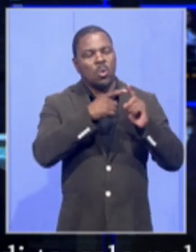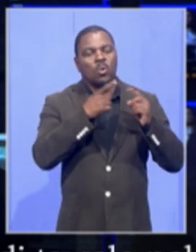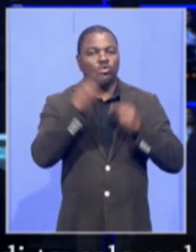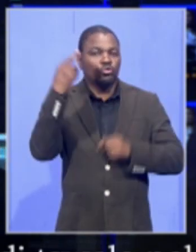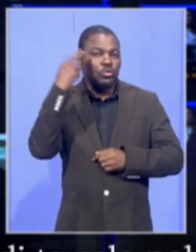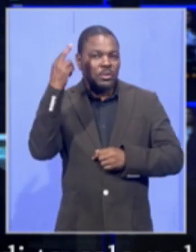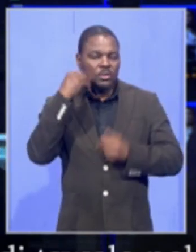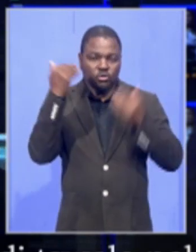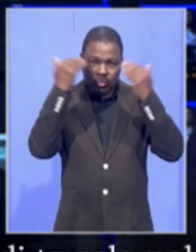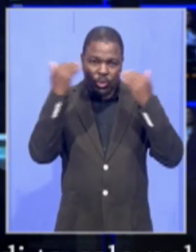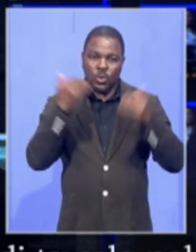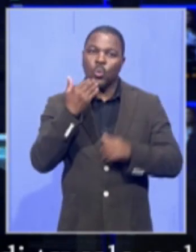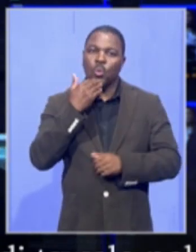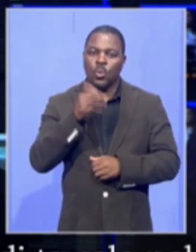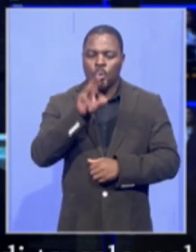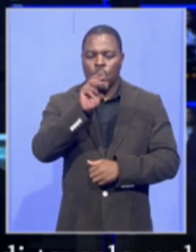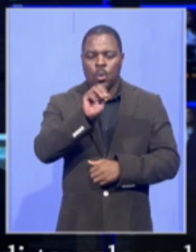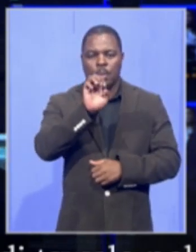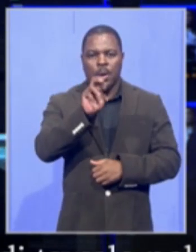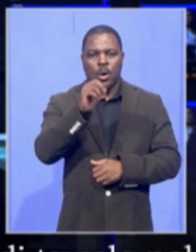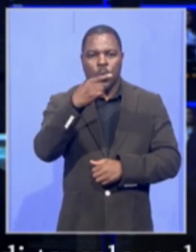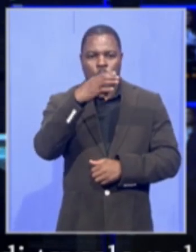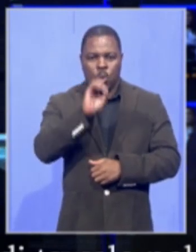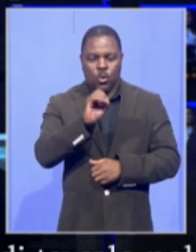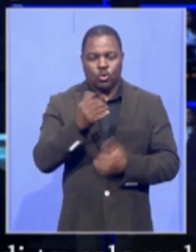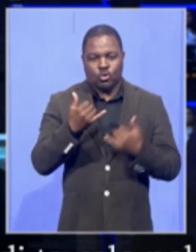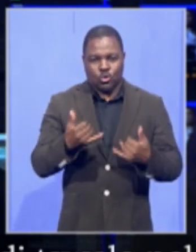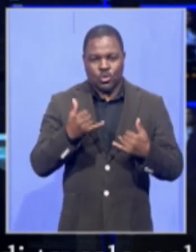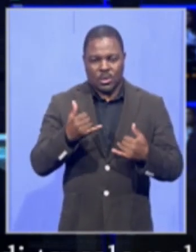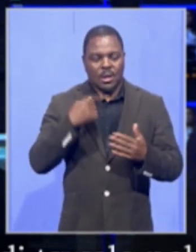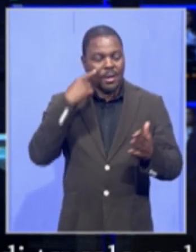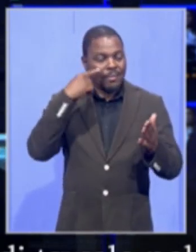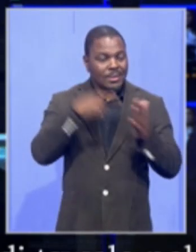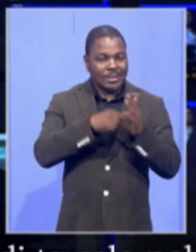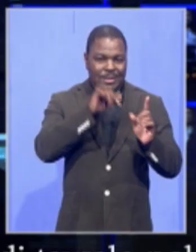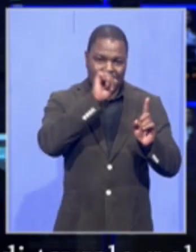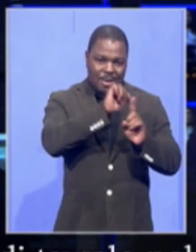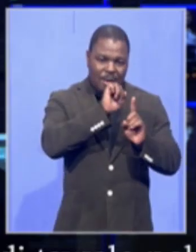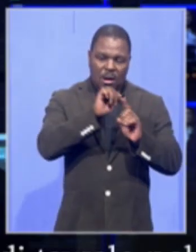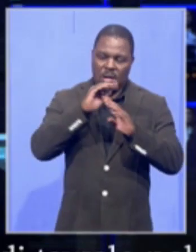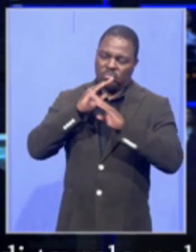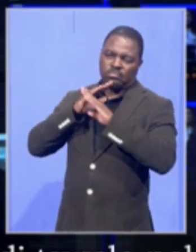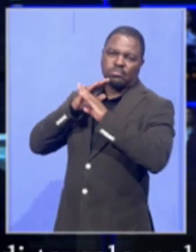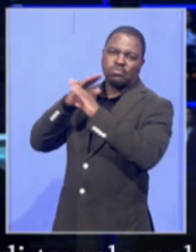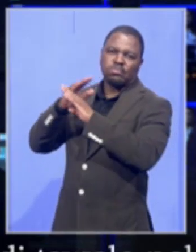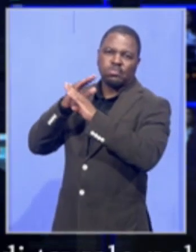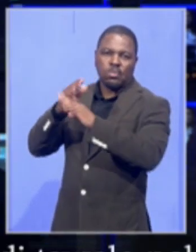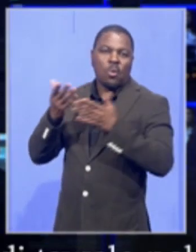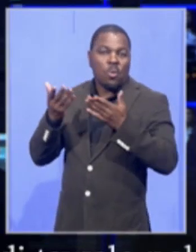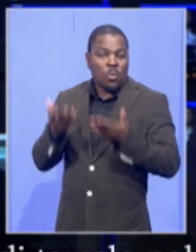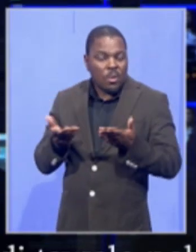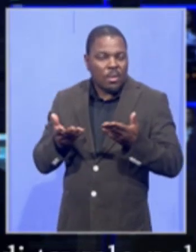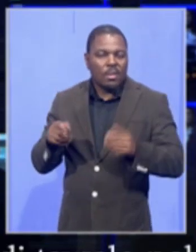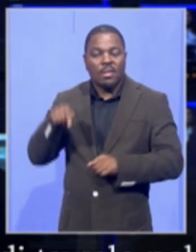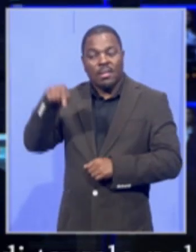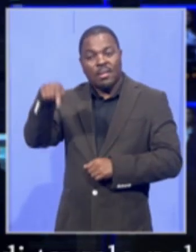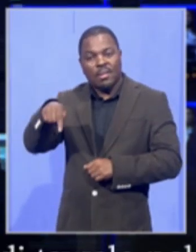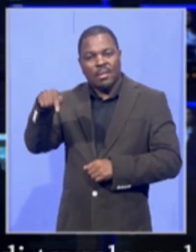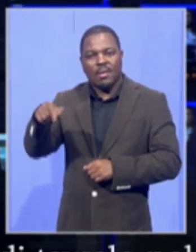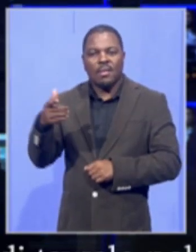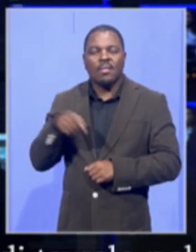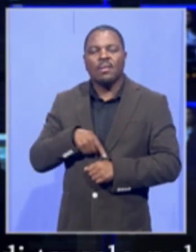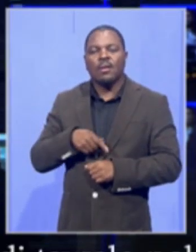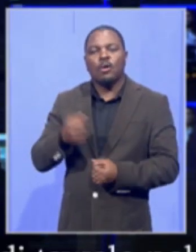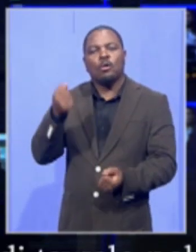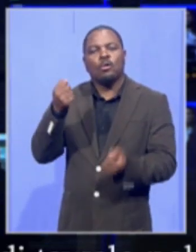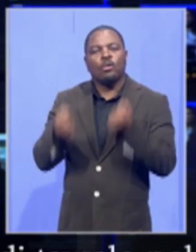Andiswa Mengo o ile a tshwanela ho itshireletsa kapa ho tshehetsa bopaki ba hae nakong ya